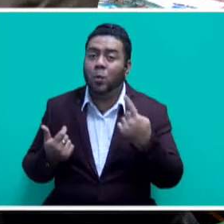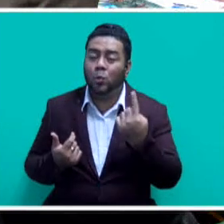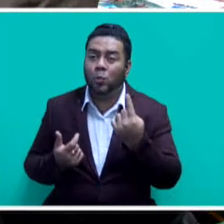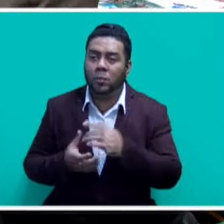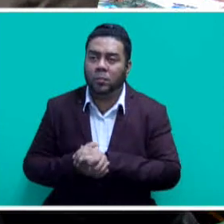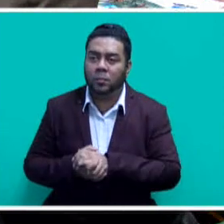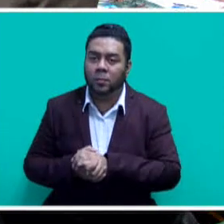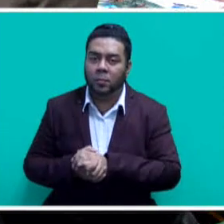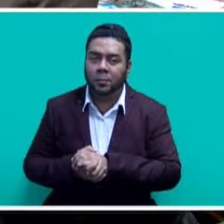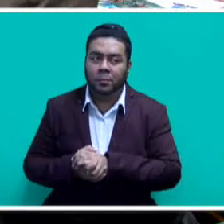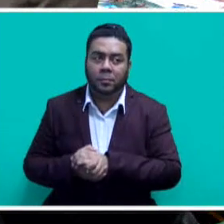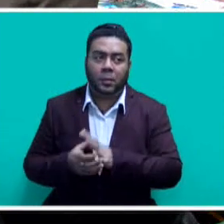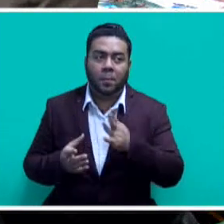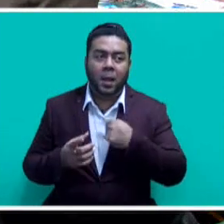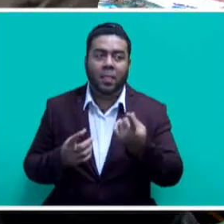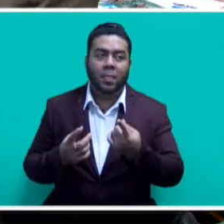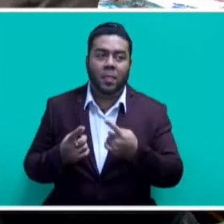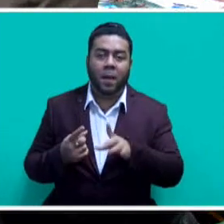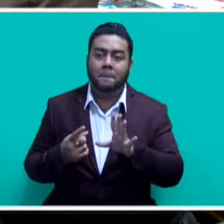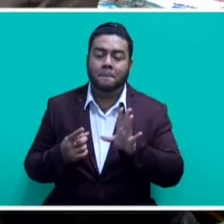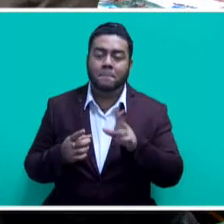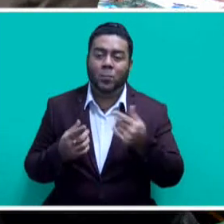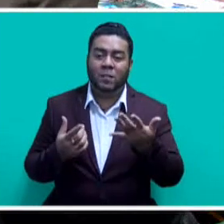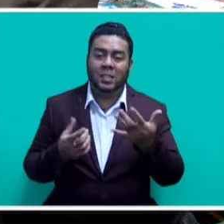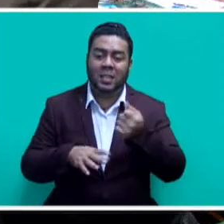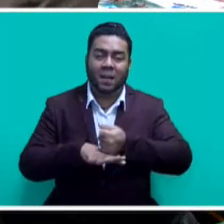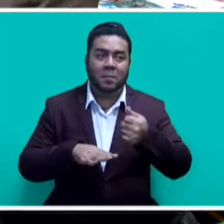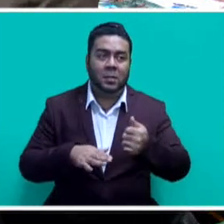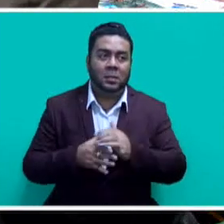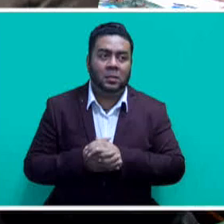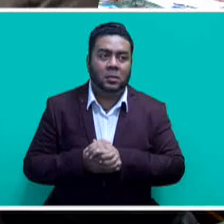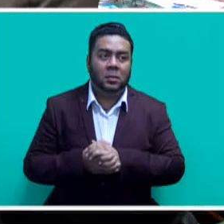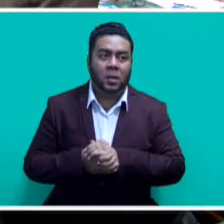government, the previous government. And the Minister for Sugar was the Prime Minister.